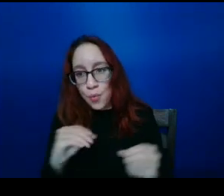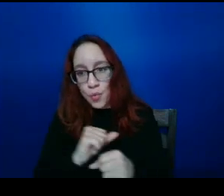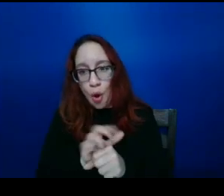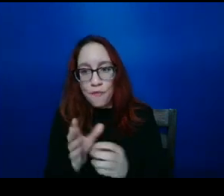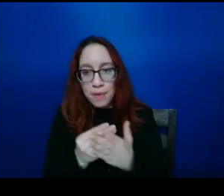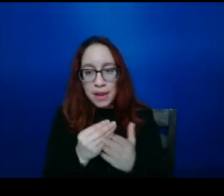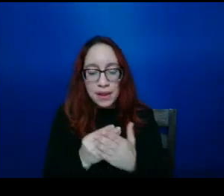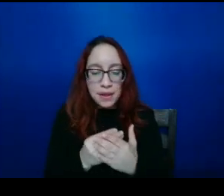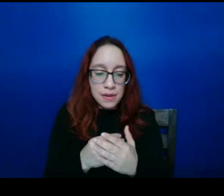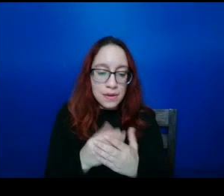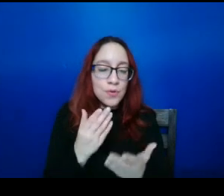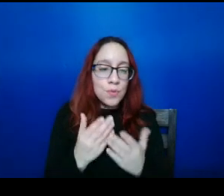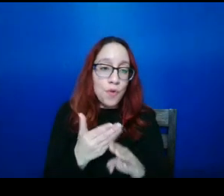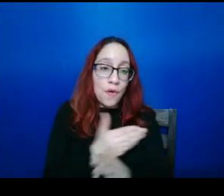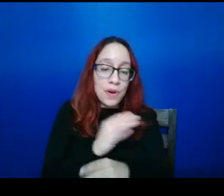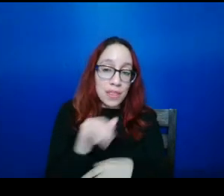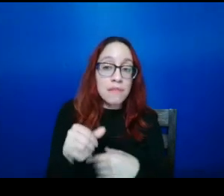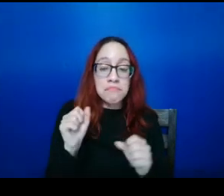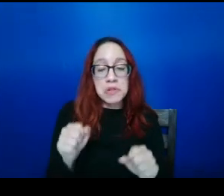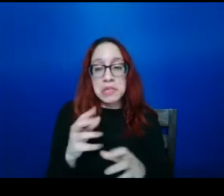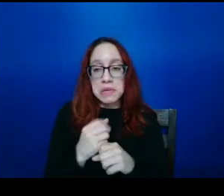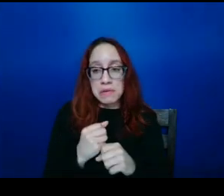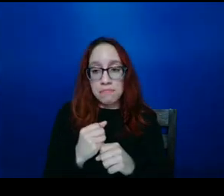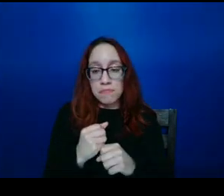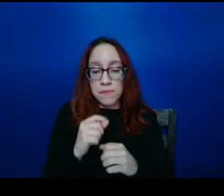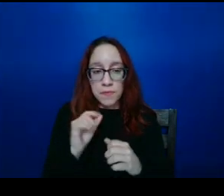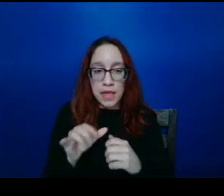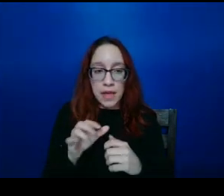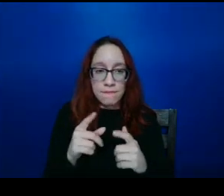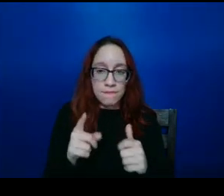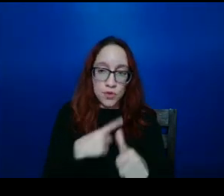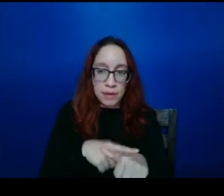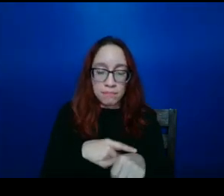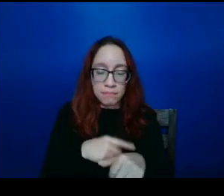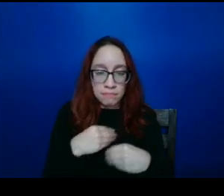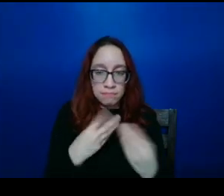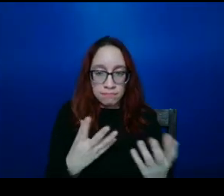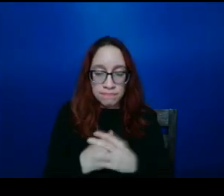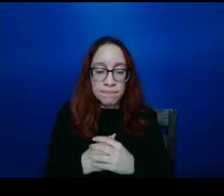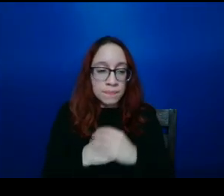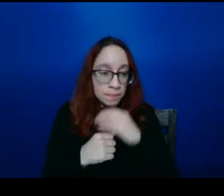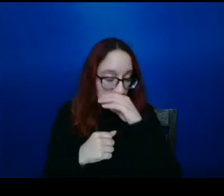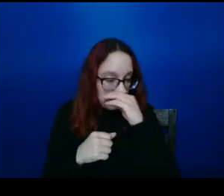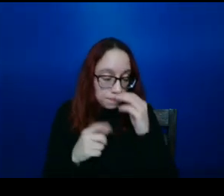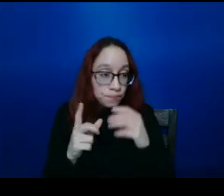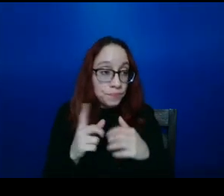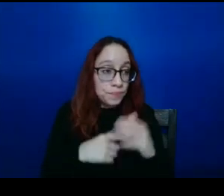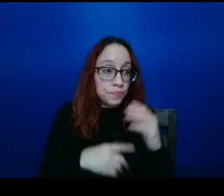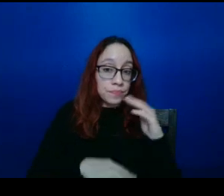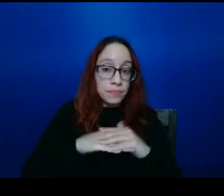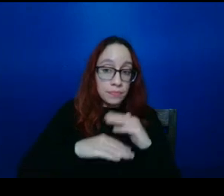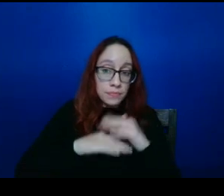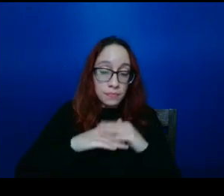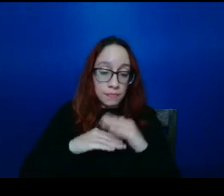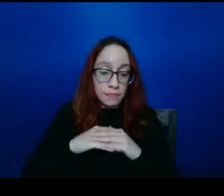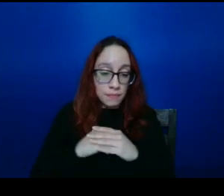funding prior to this, then they can be eligible for that round one. Right. So then the potential capping comes in